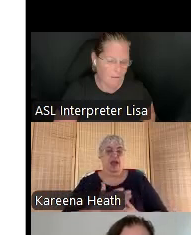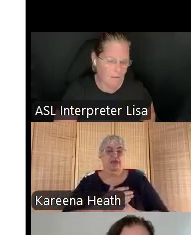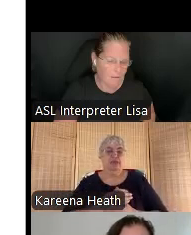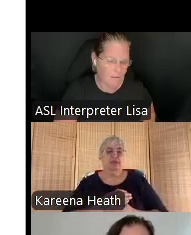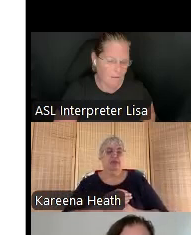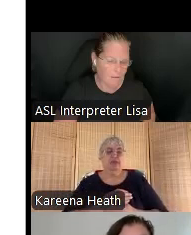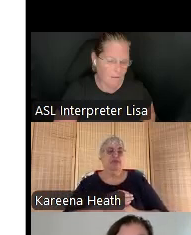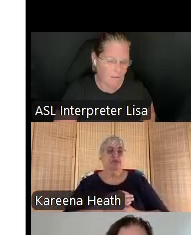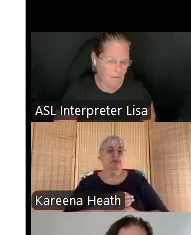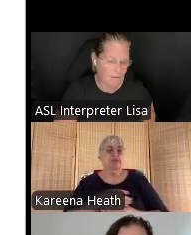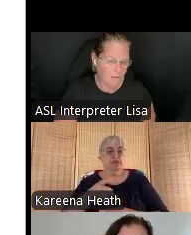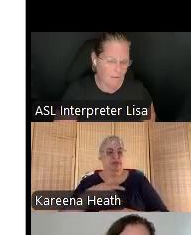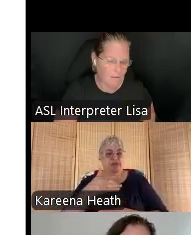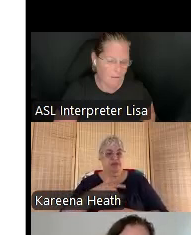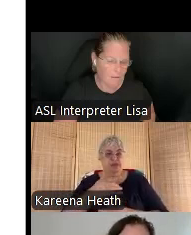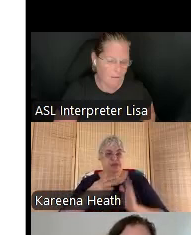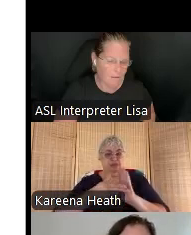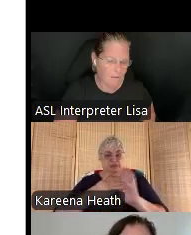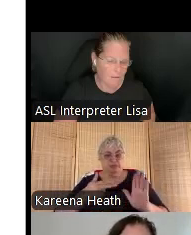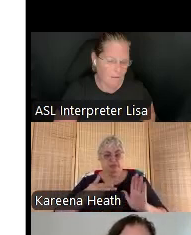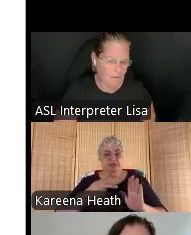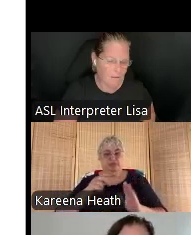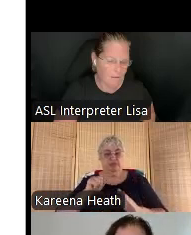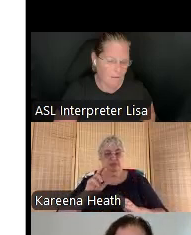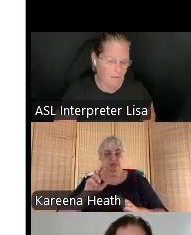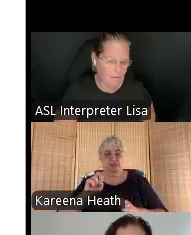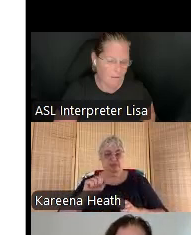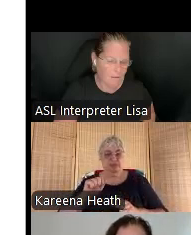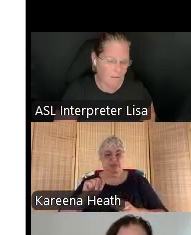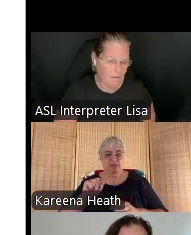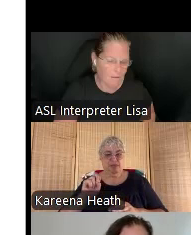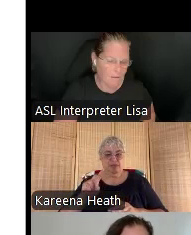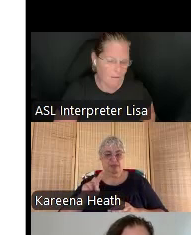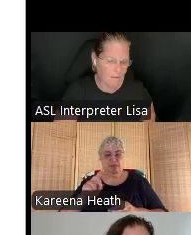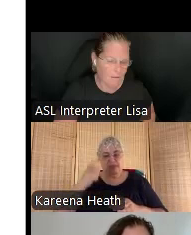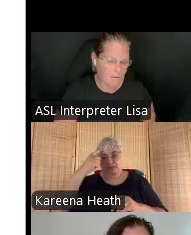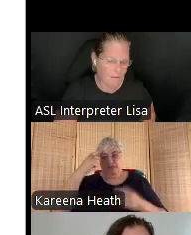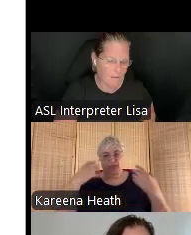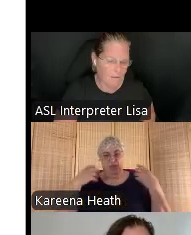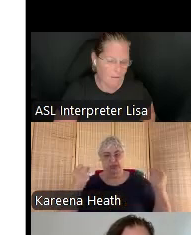Currently, have you ever been diagnosed or treated with mental health, for a mental health condition?